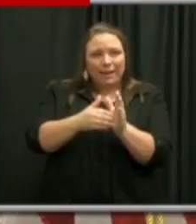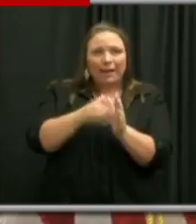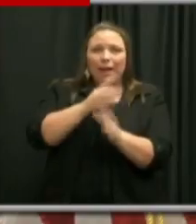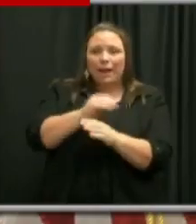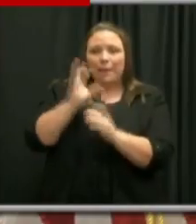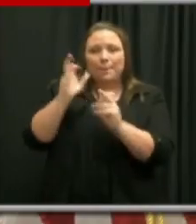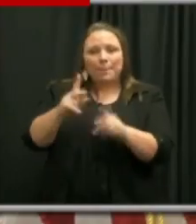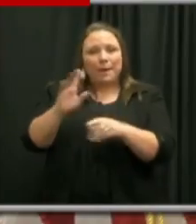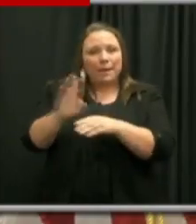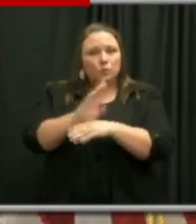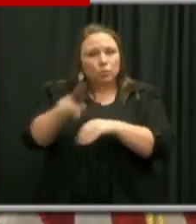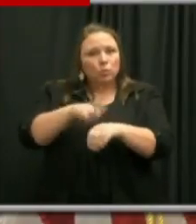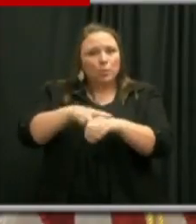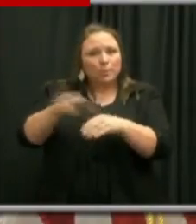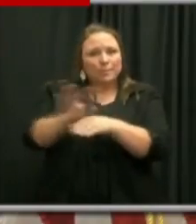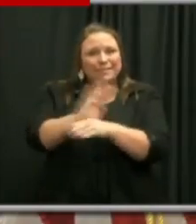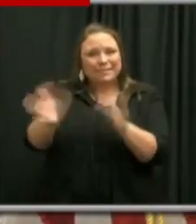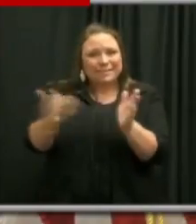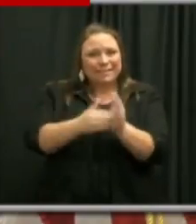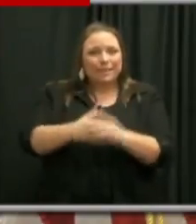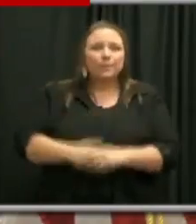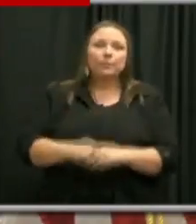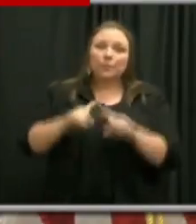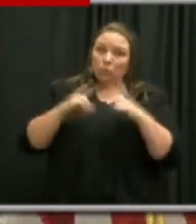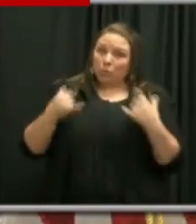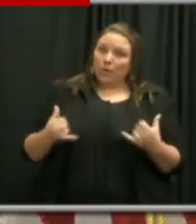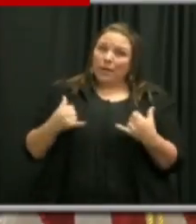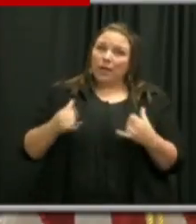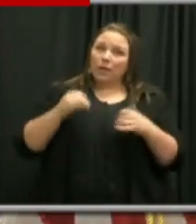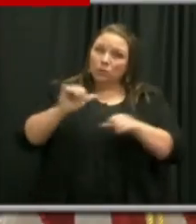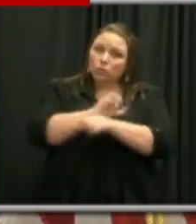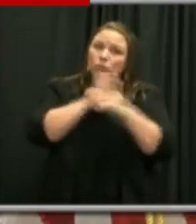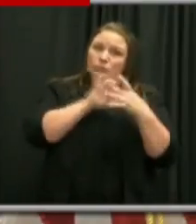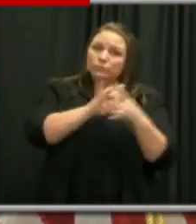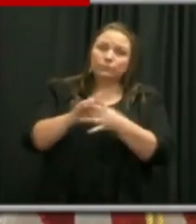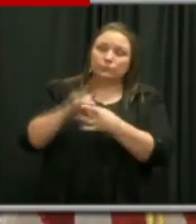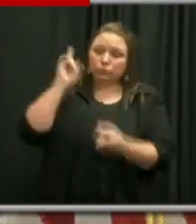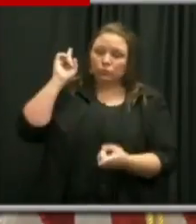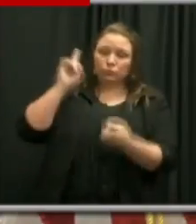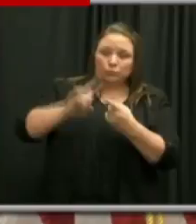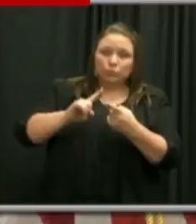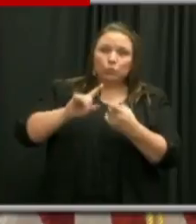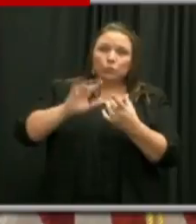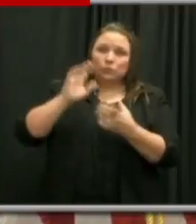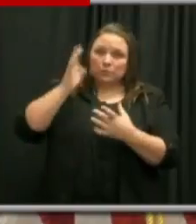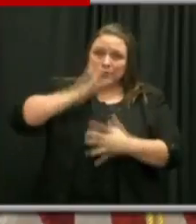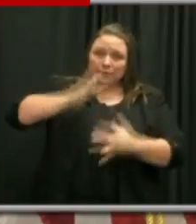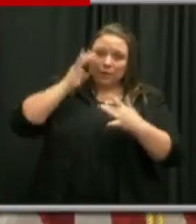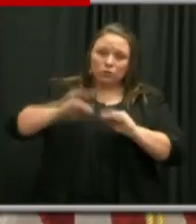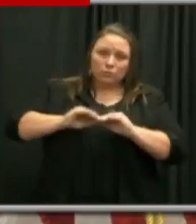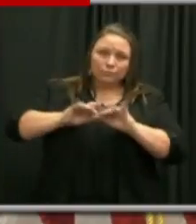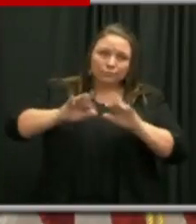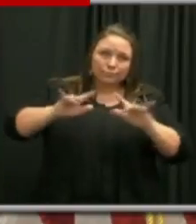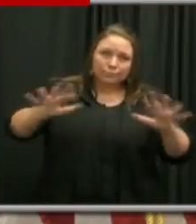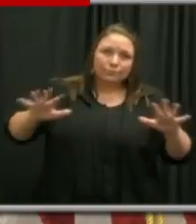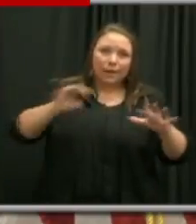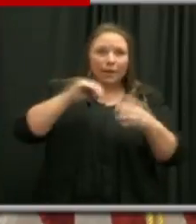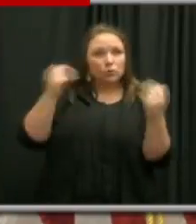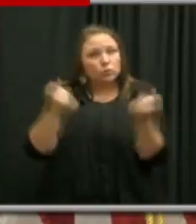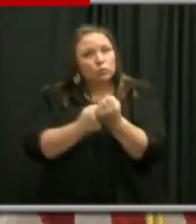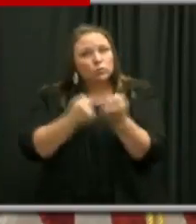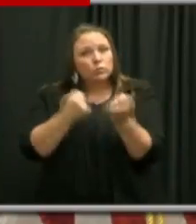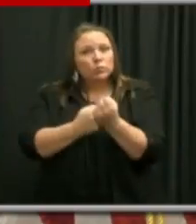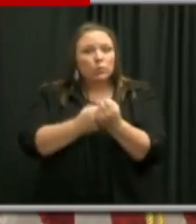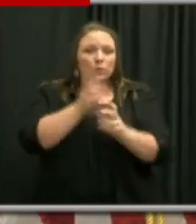as usual. And in the meantime, let's work together to reduce the rate of coronavirus infections in Nashville and support